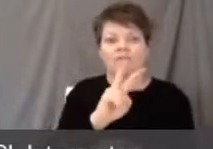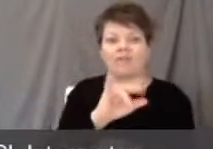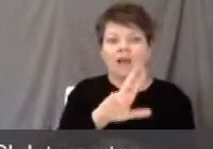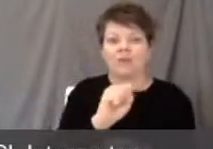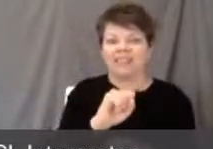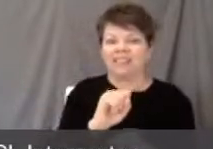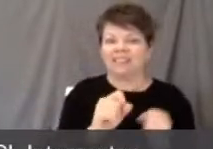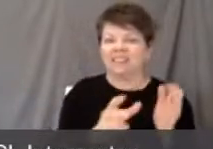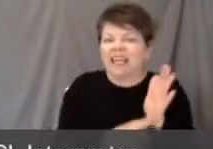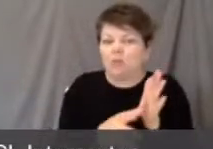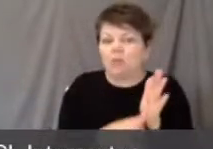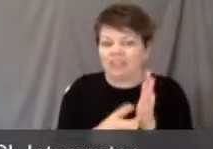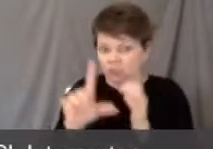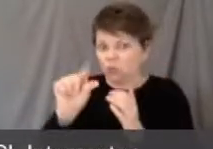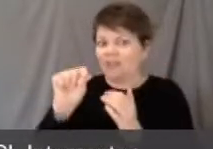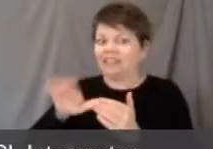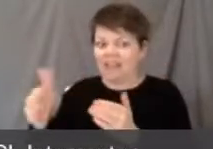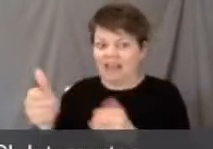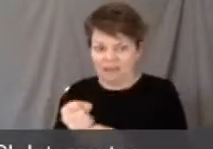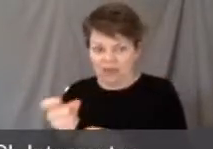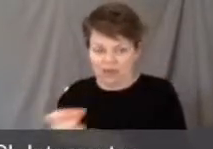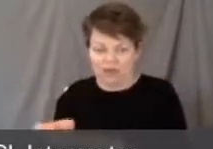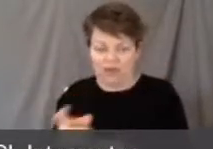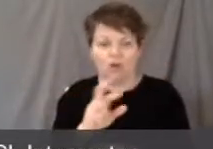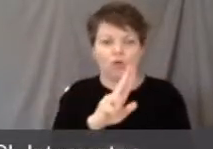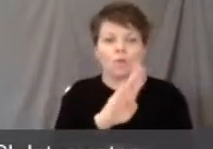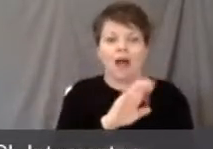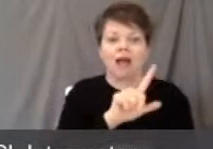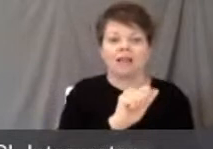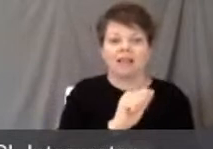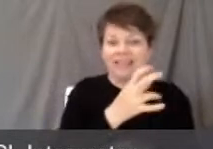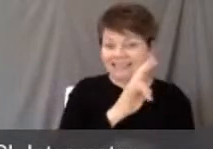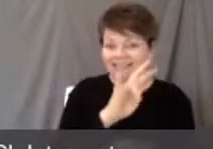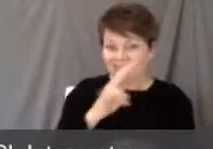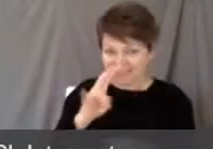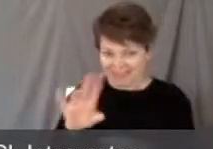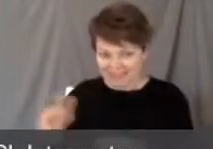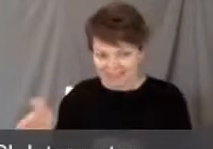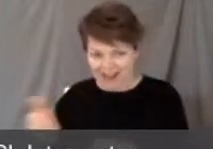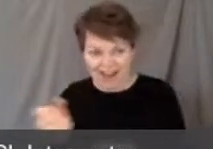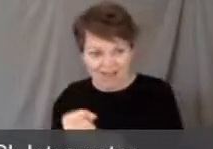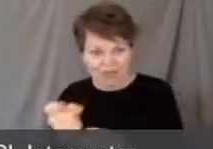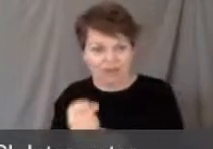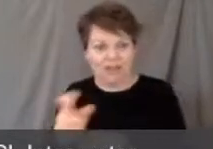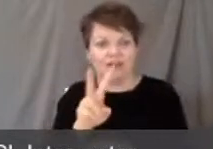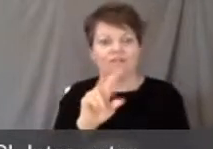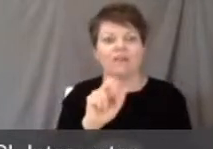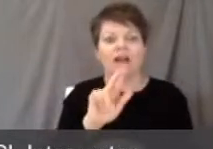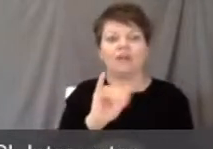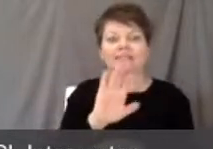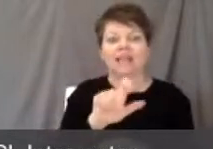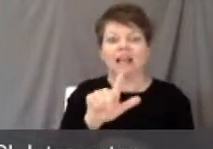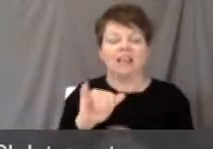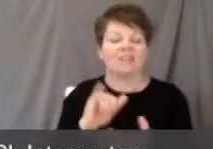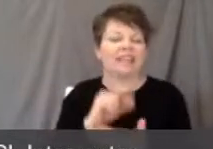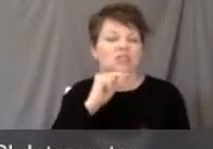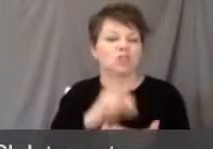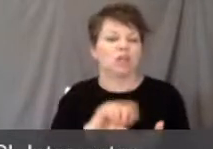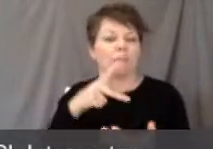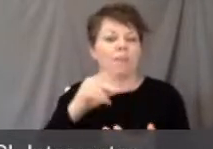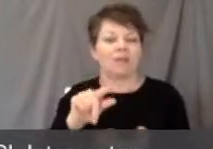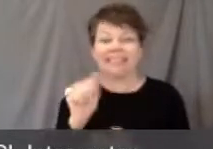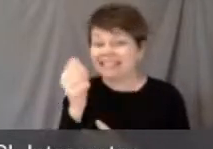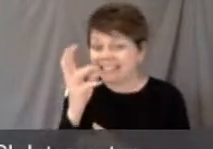20, rubella 17, and chickenpox or varicella 16. So this is I think